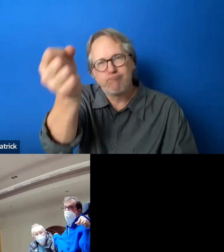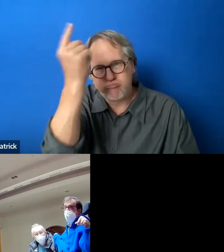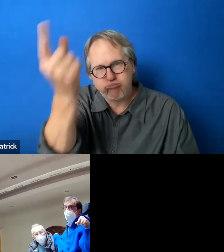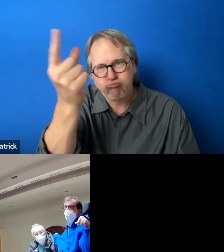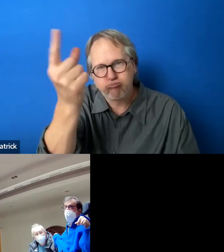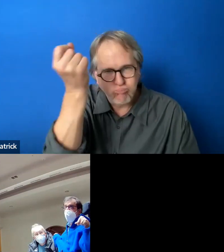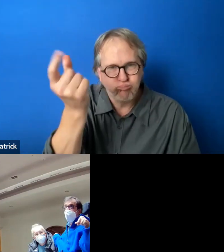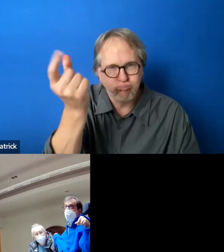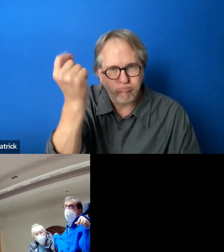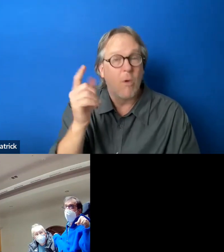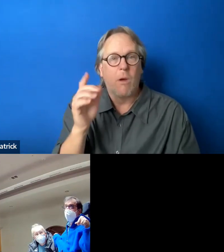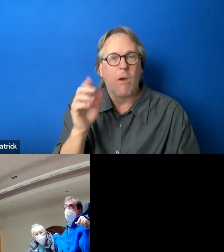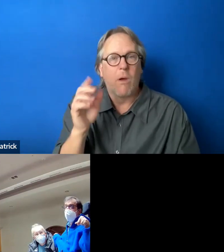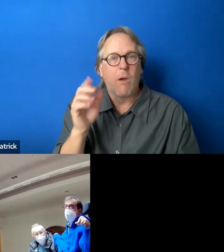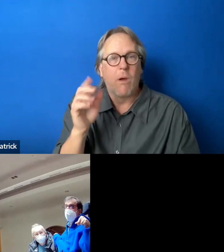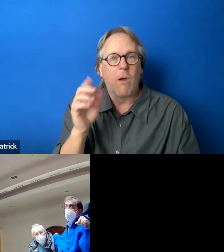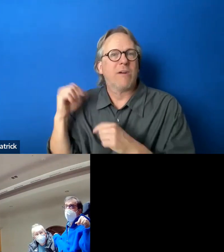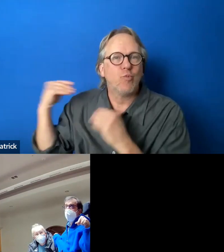store,